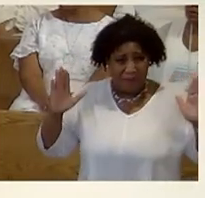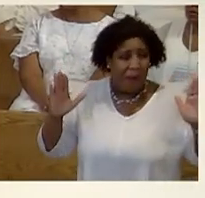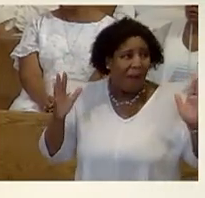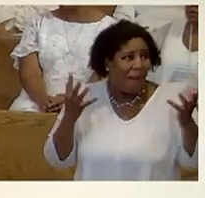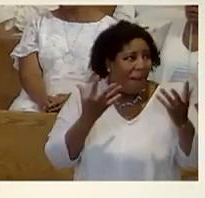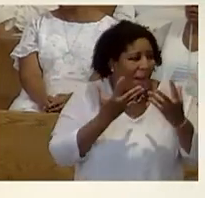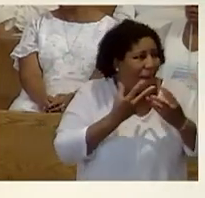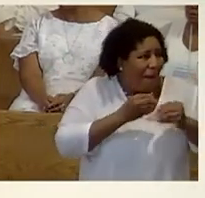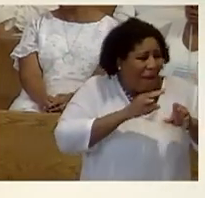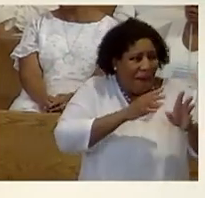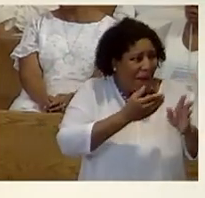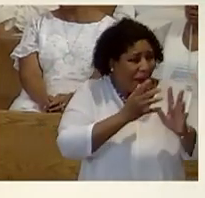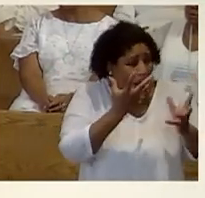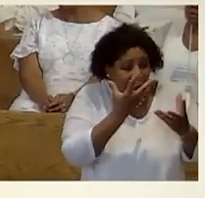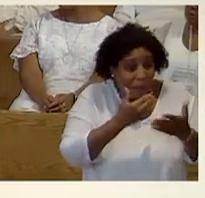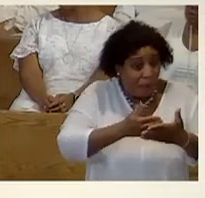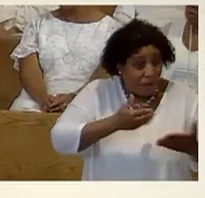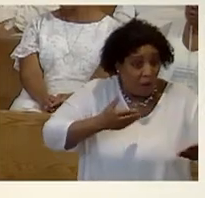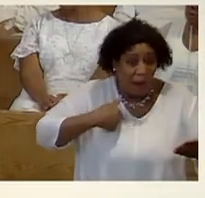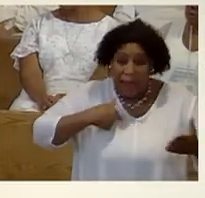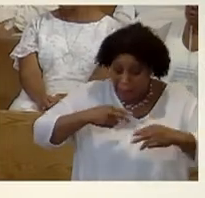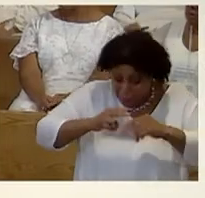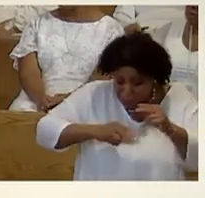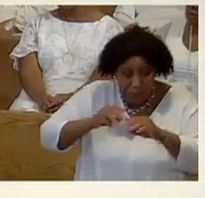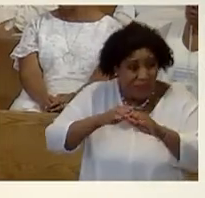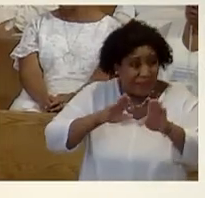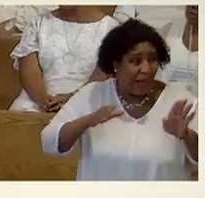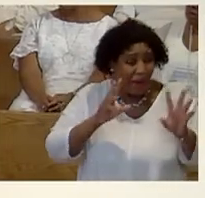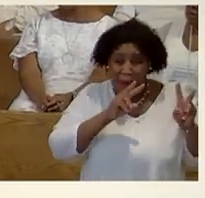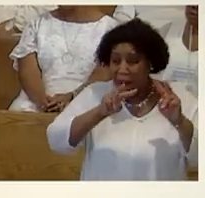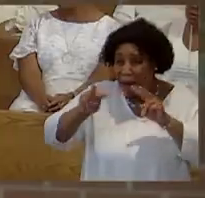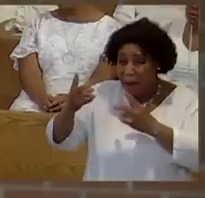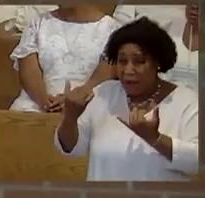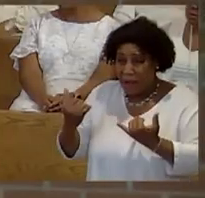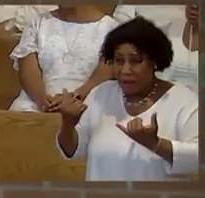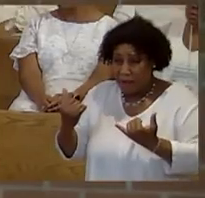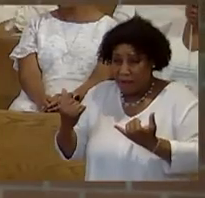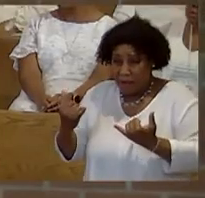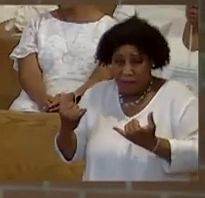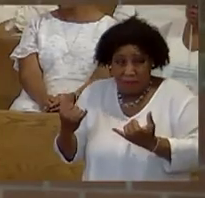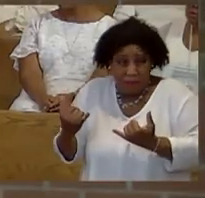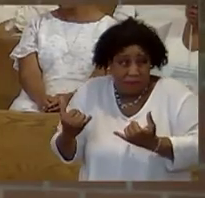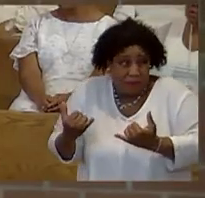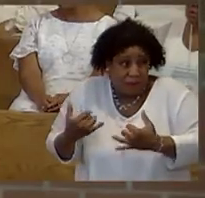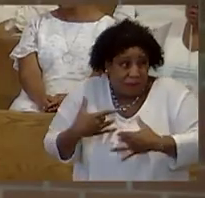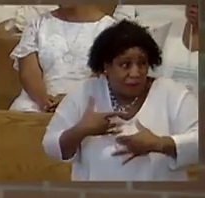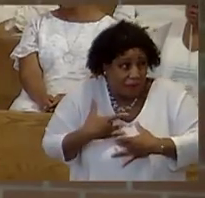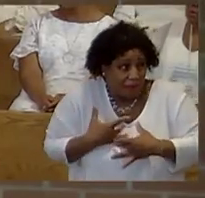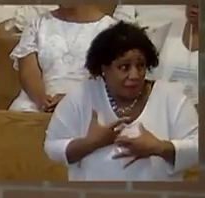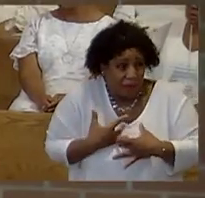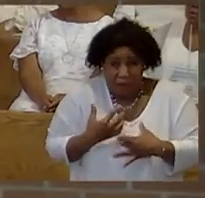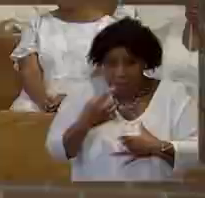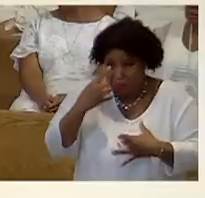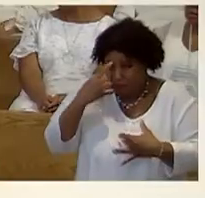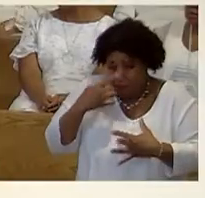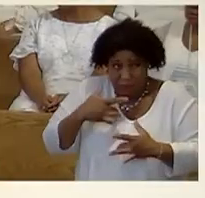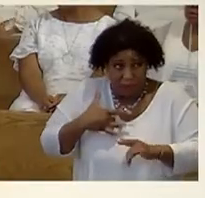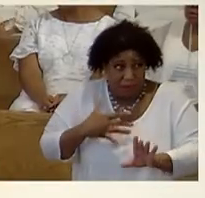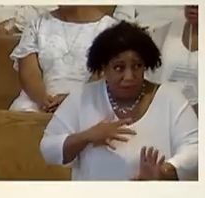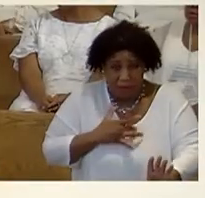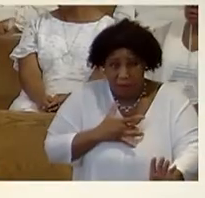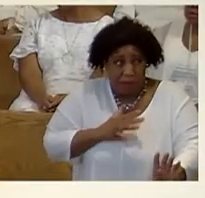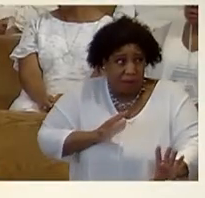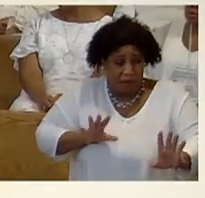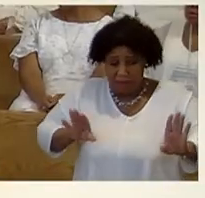adore for the house in which I built, but now I'm incarcerated in my mind. I'm incarcerated in my